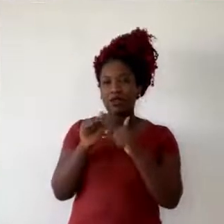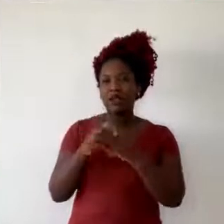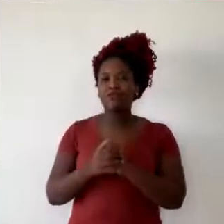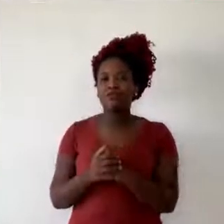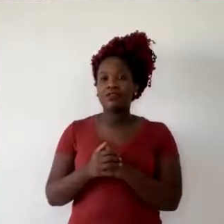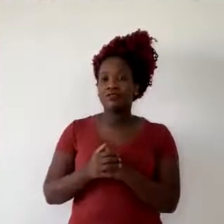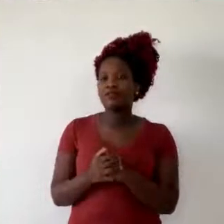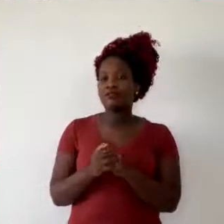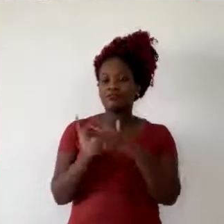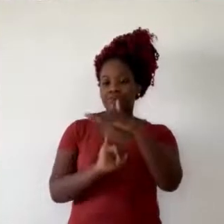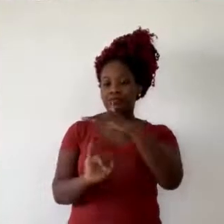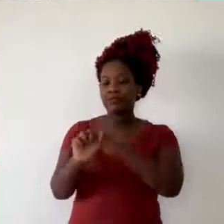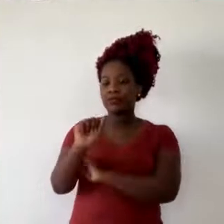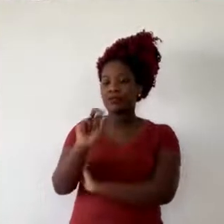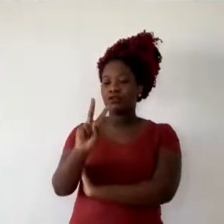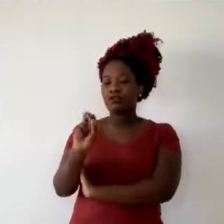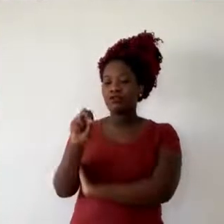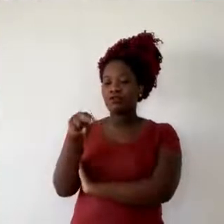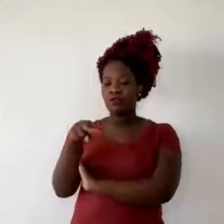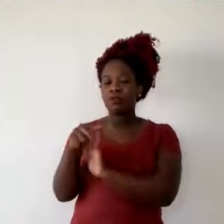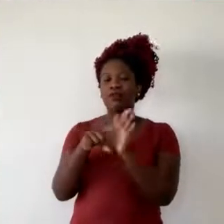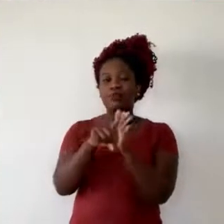Institute Avon, we